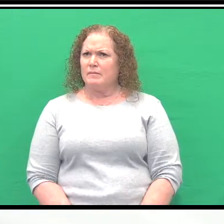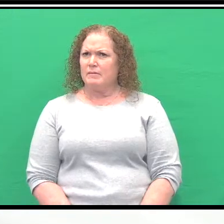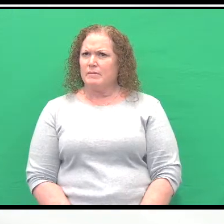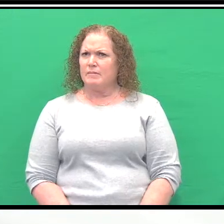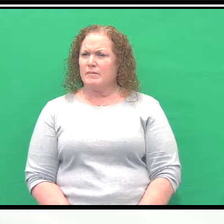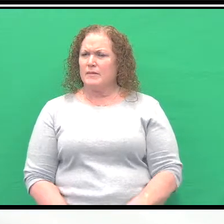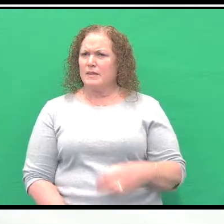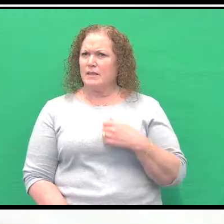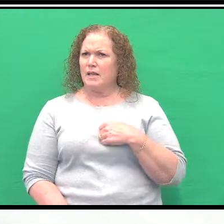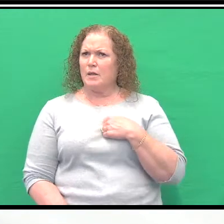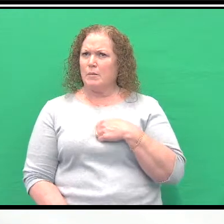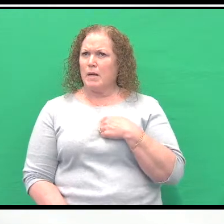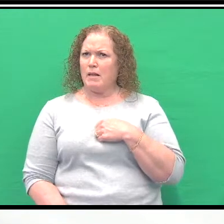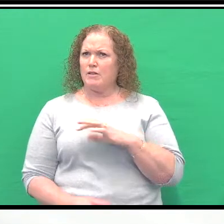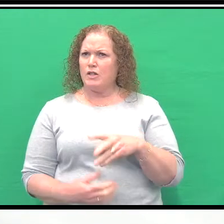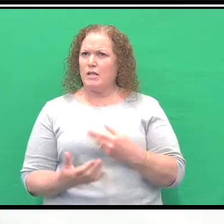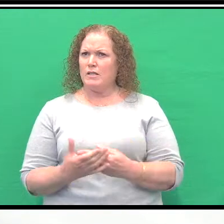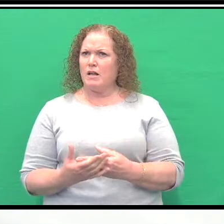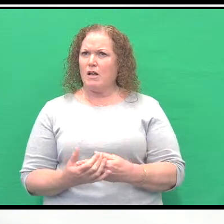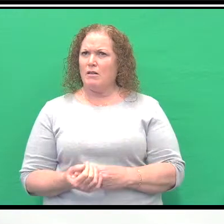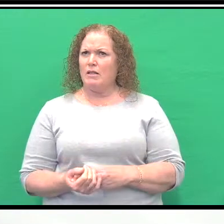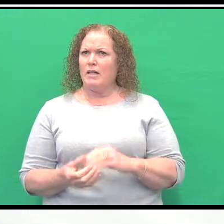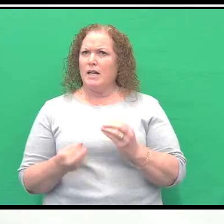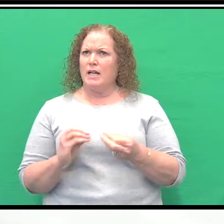Okay. Adoption of resolution number